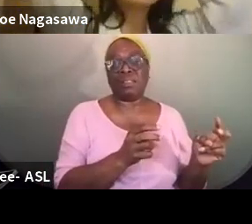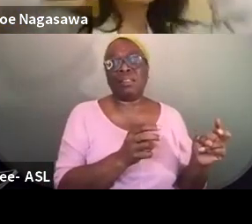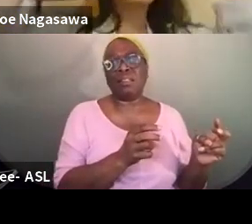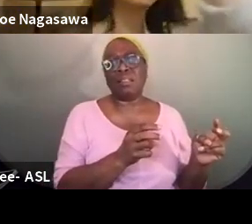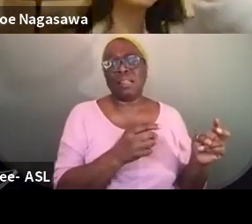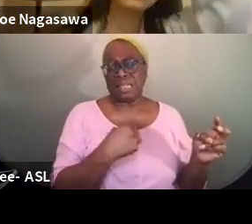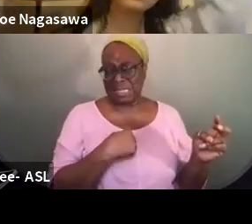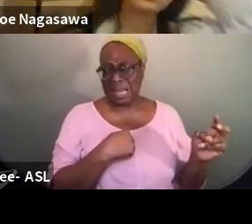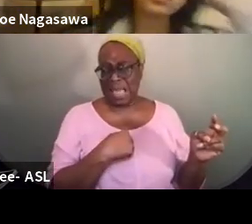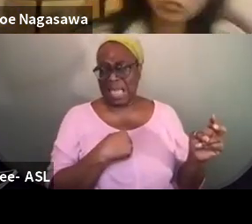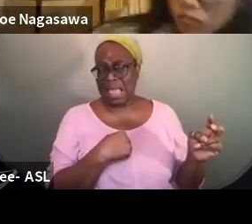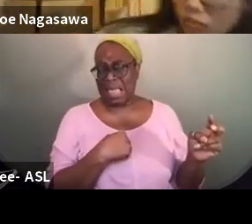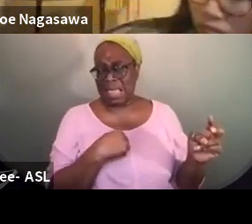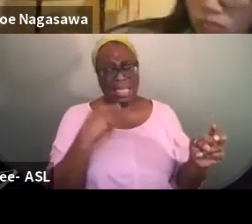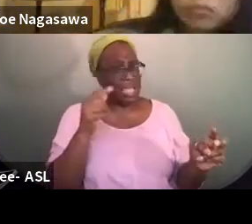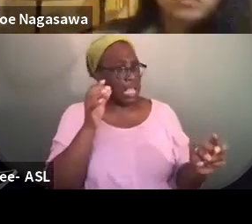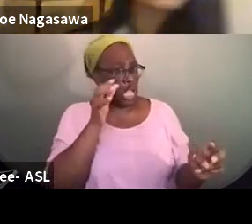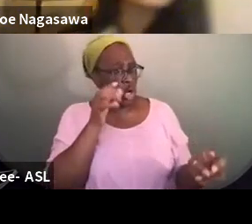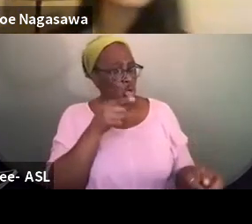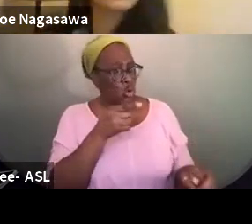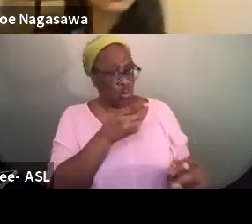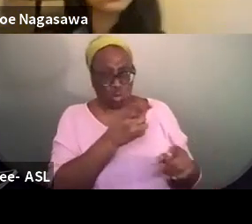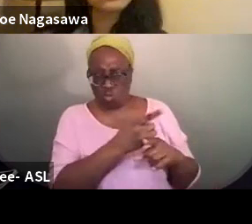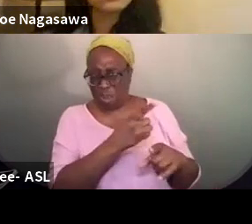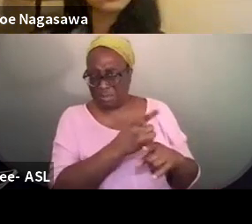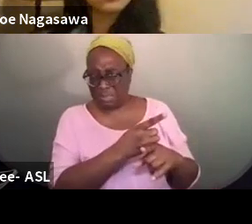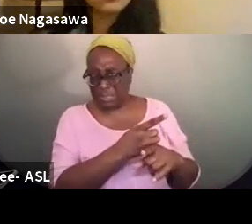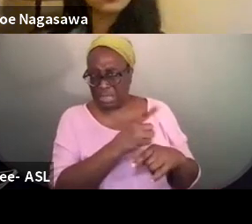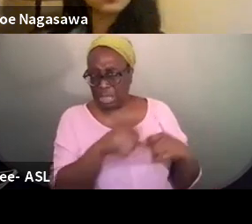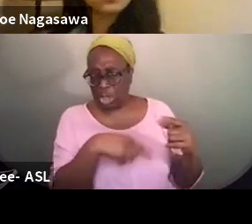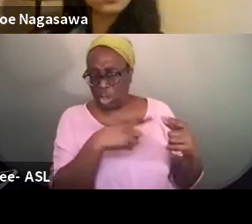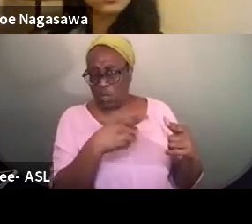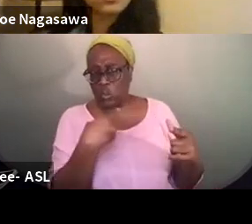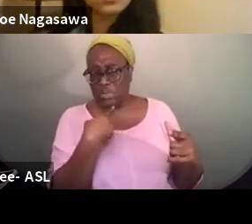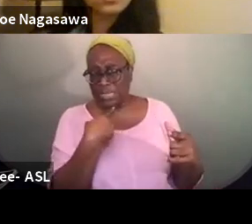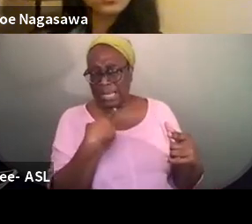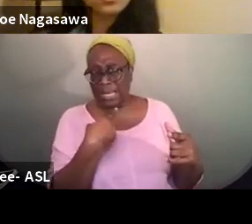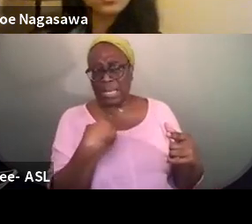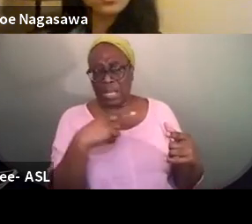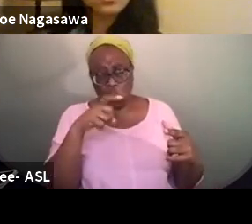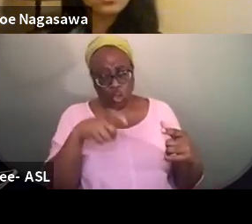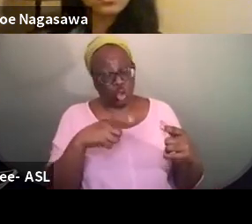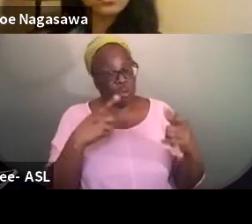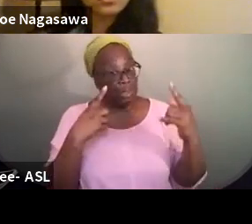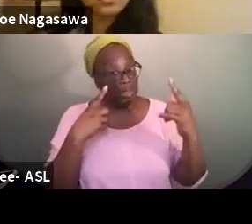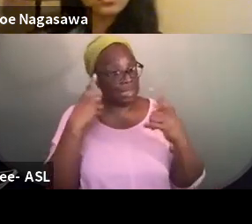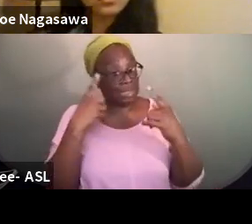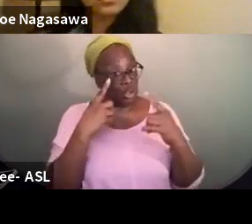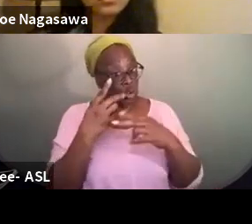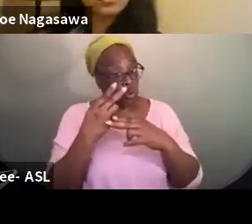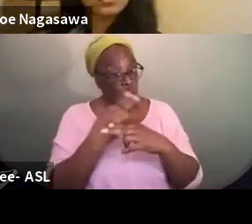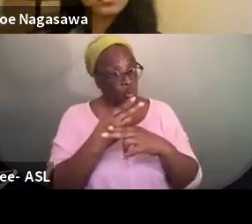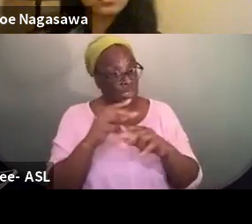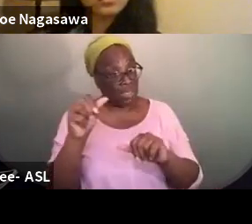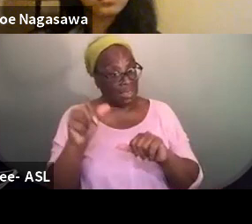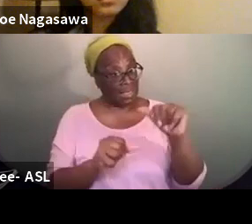Did I hear you correctly in saying that we should consider using the assessment